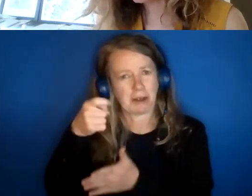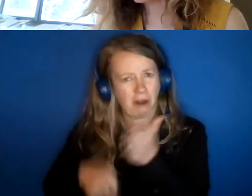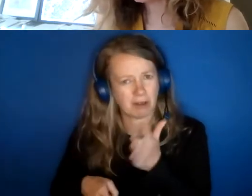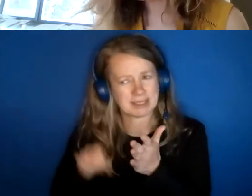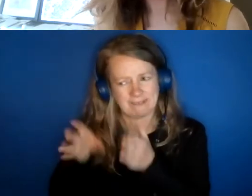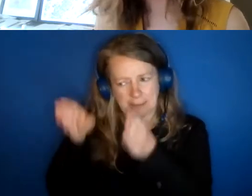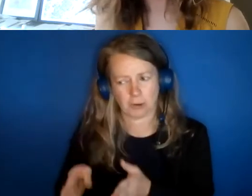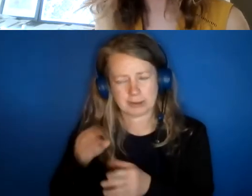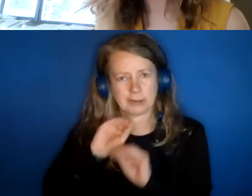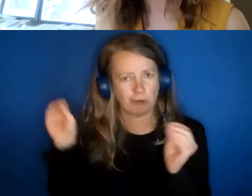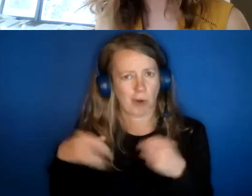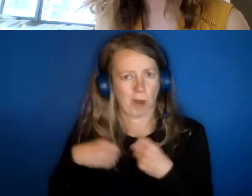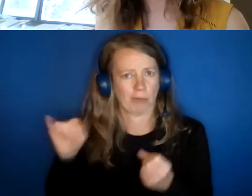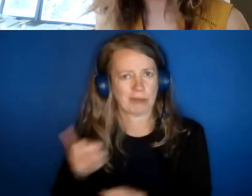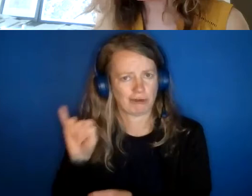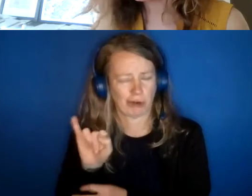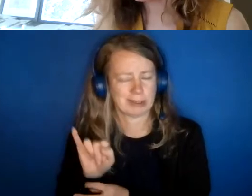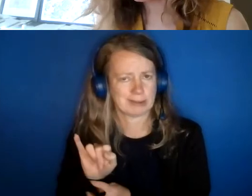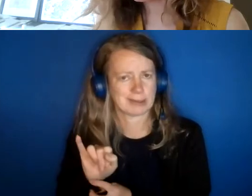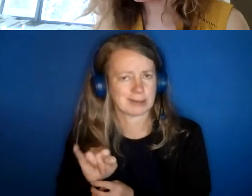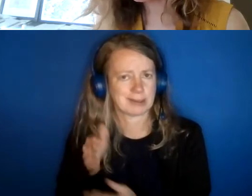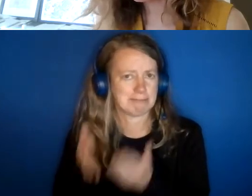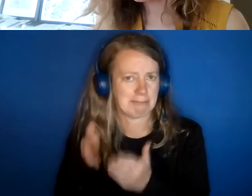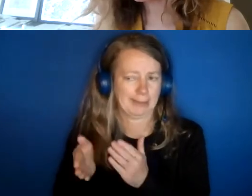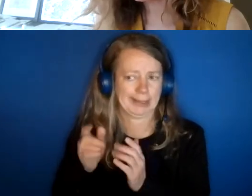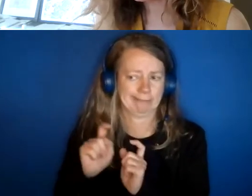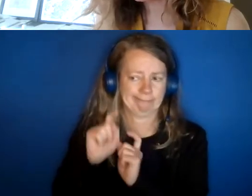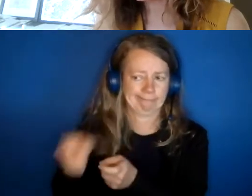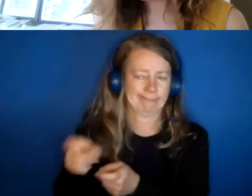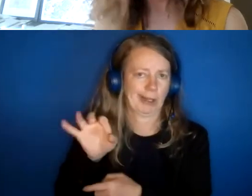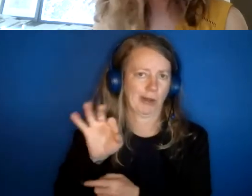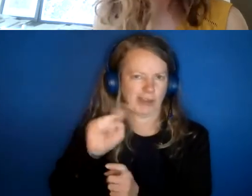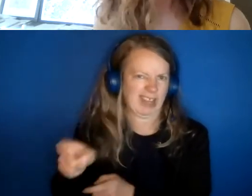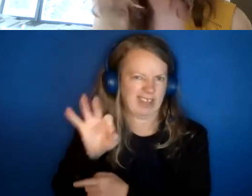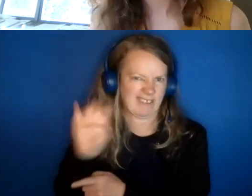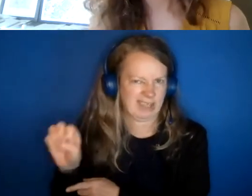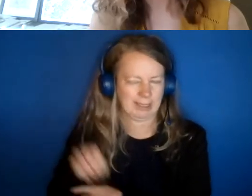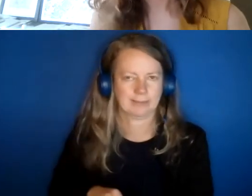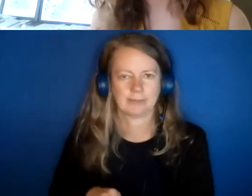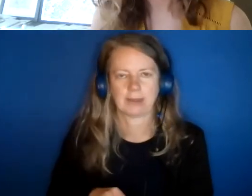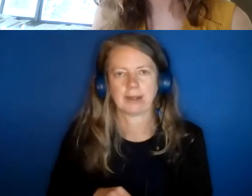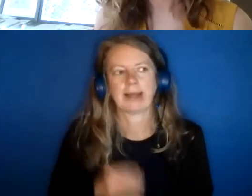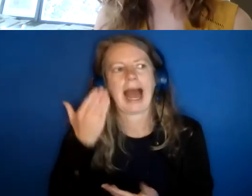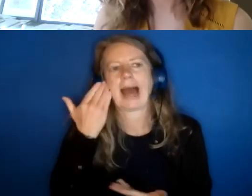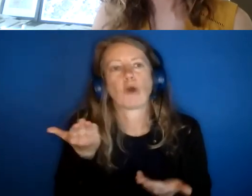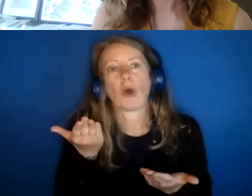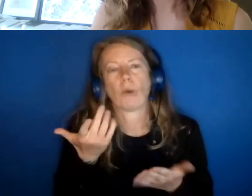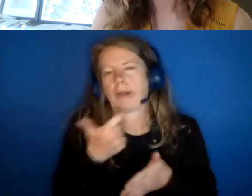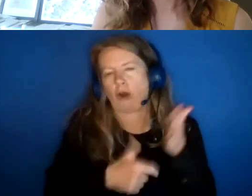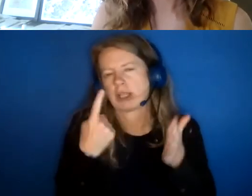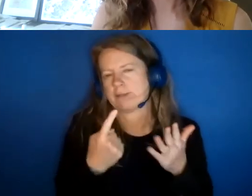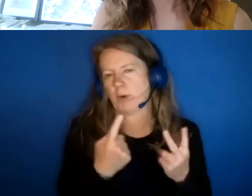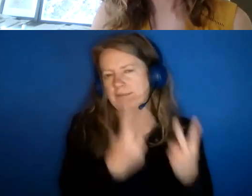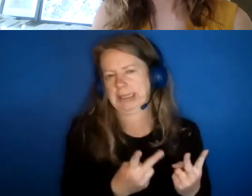uninsured patients, for getting the med. I mean, I can't speak to what a provider visit might cost, right?